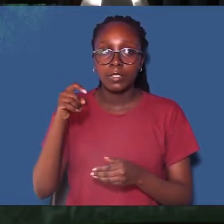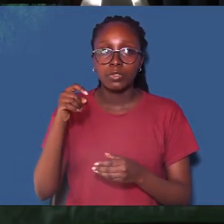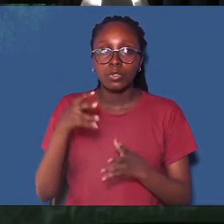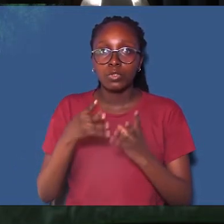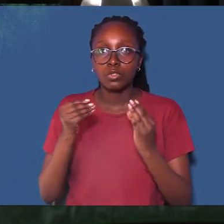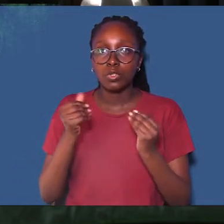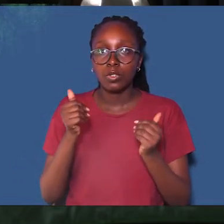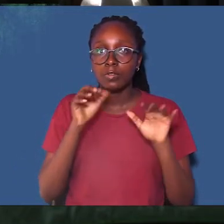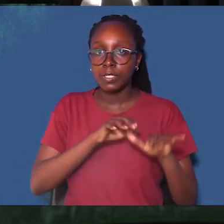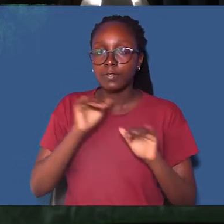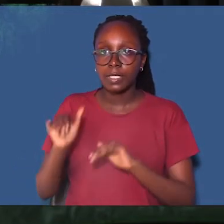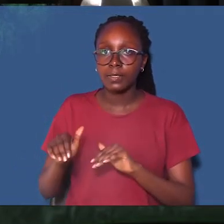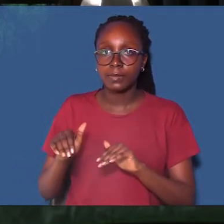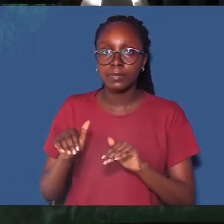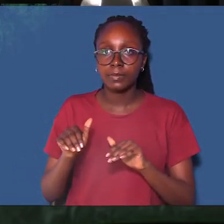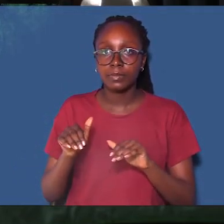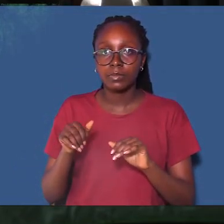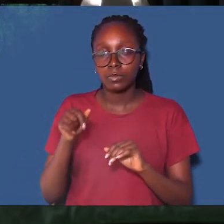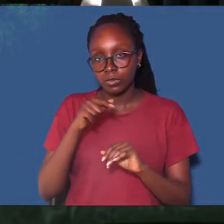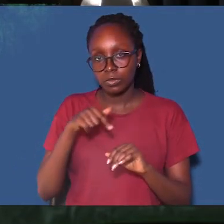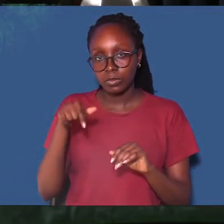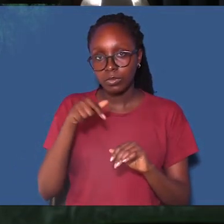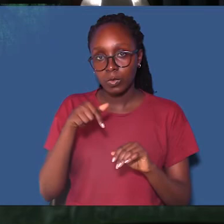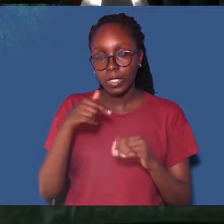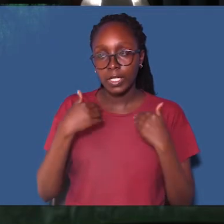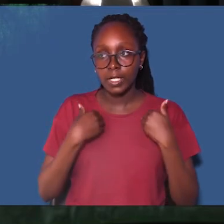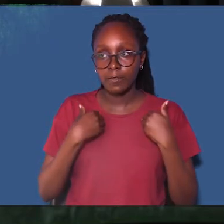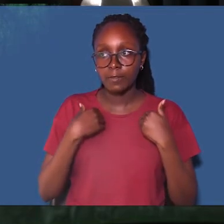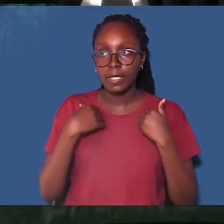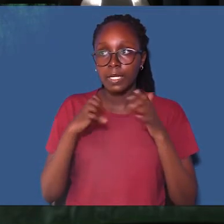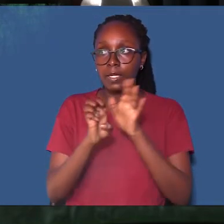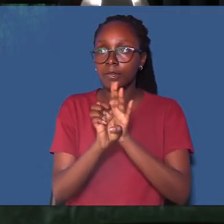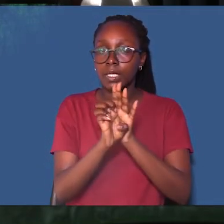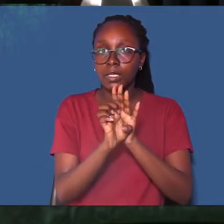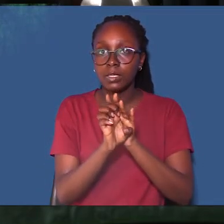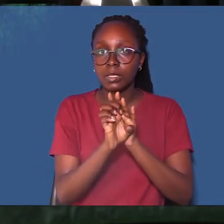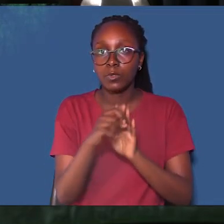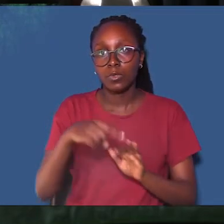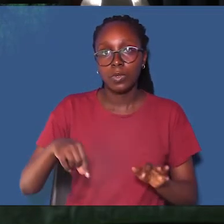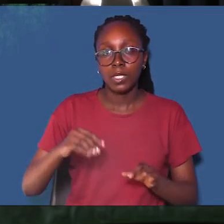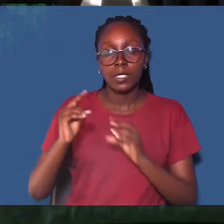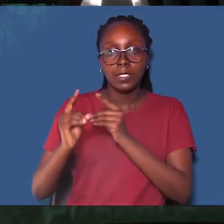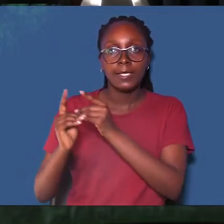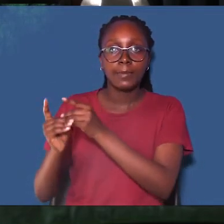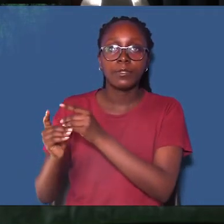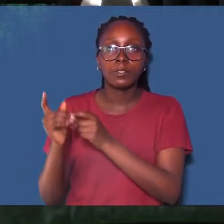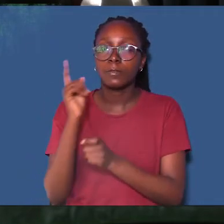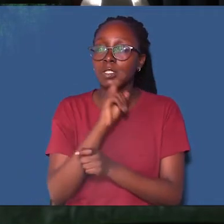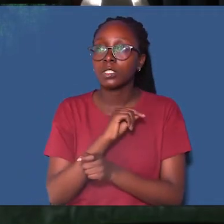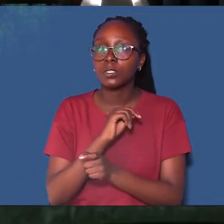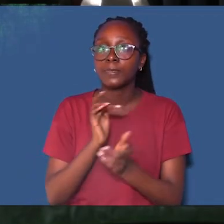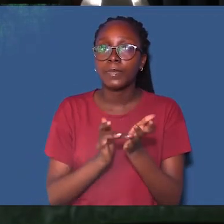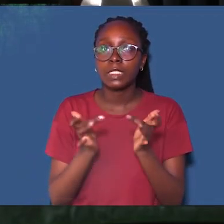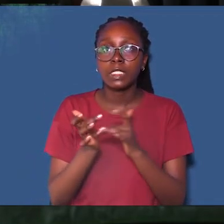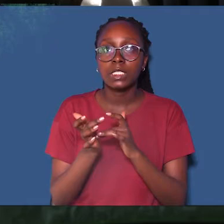have and give proof that we are his disciples. Jesus proved that he was